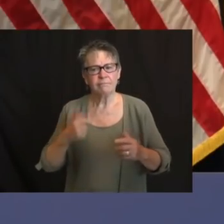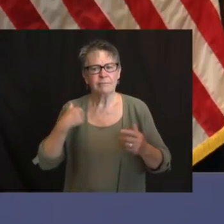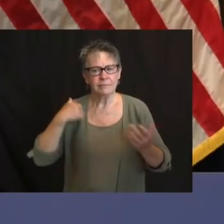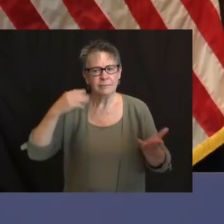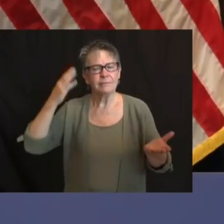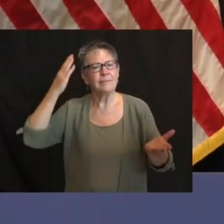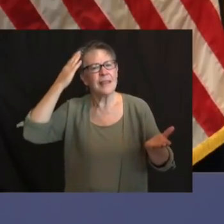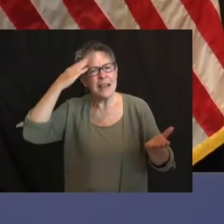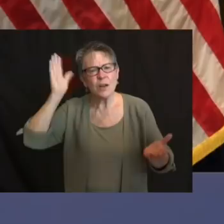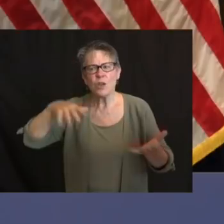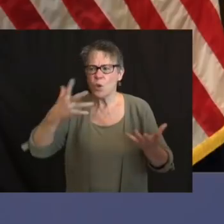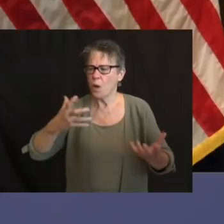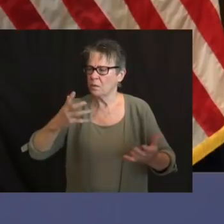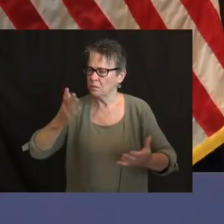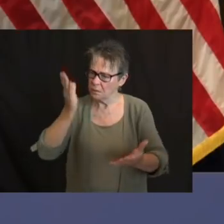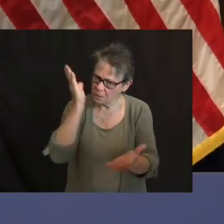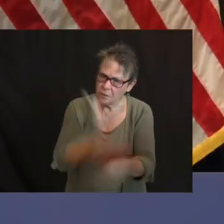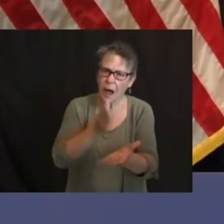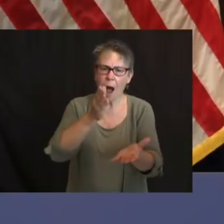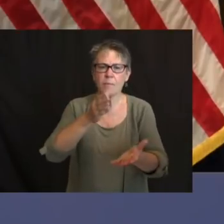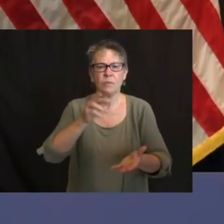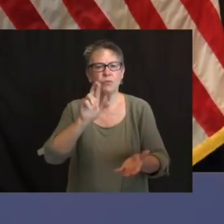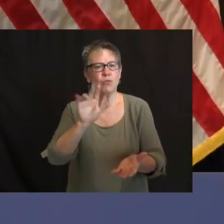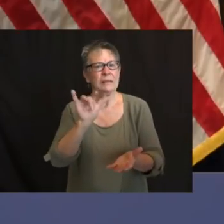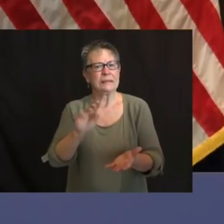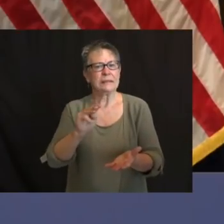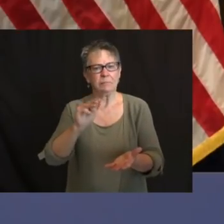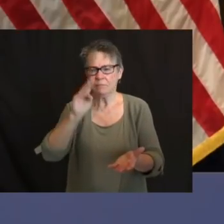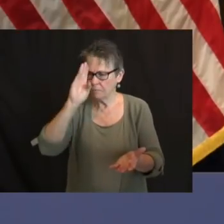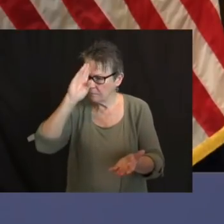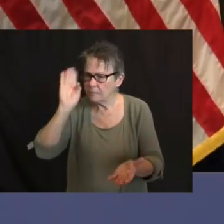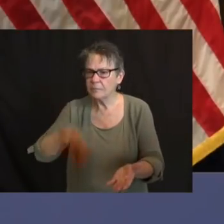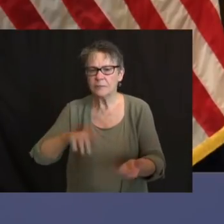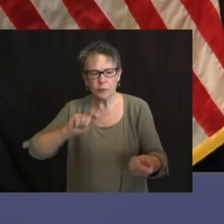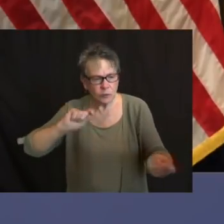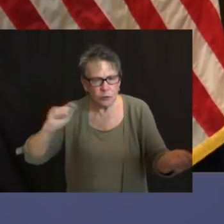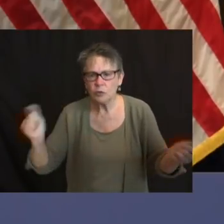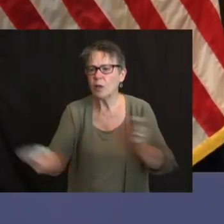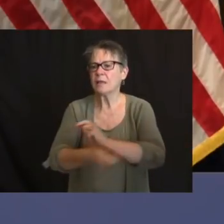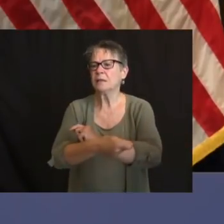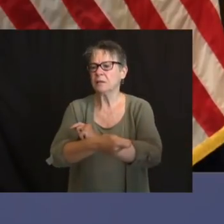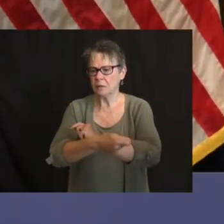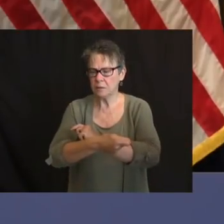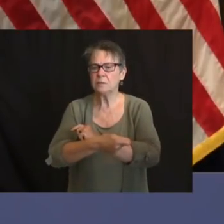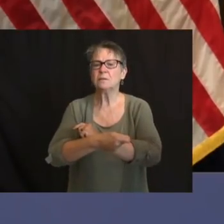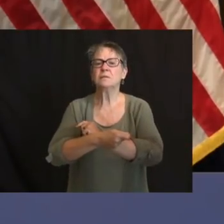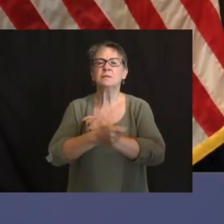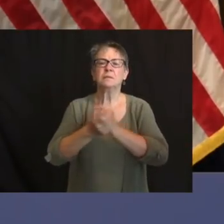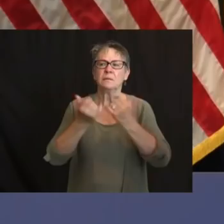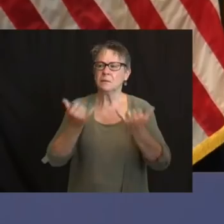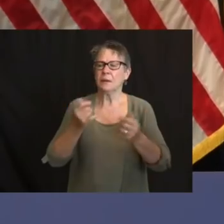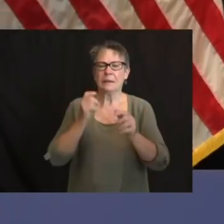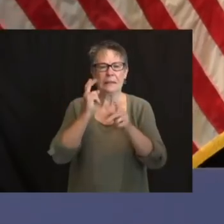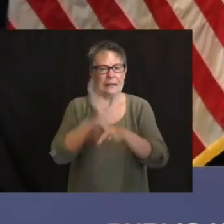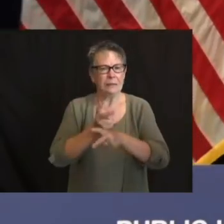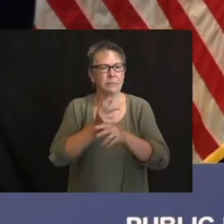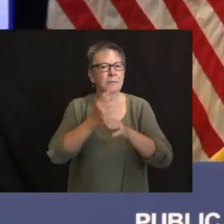it peacefully. Thank you for that. Please, please, please continue to do so. Thank you all. God bless.